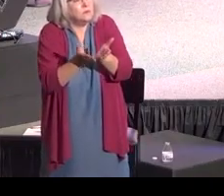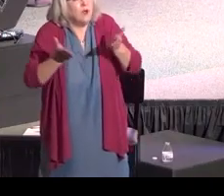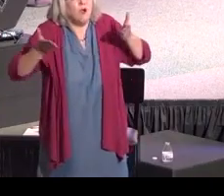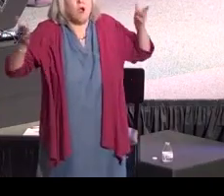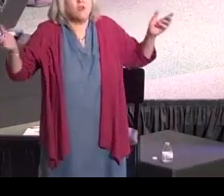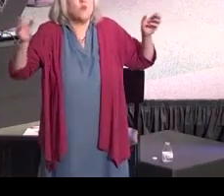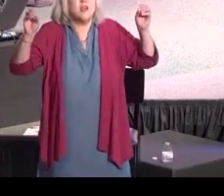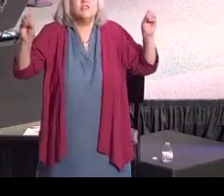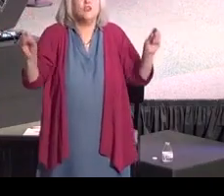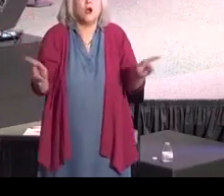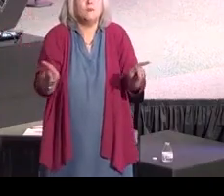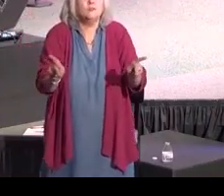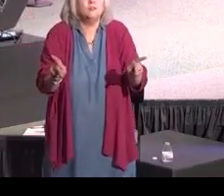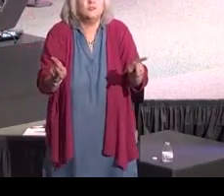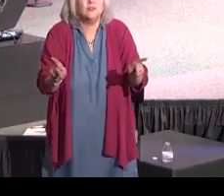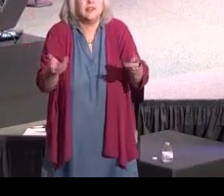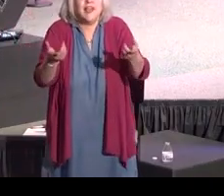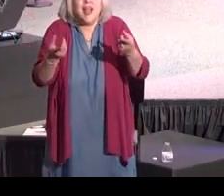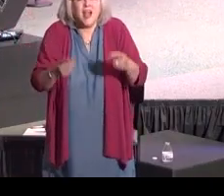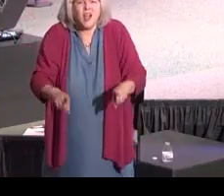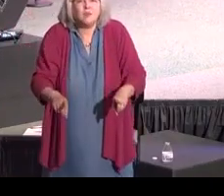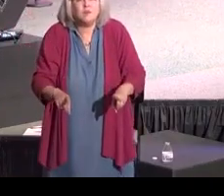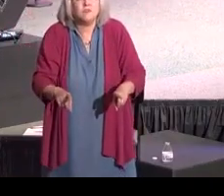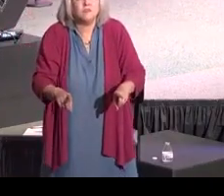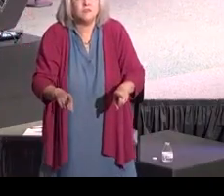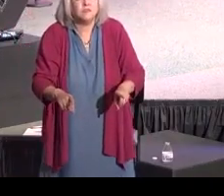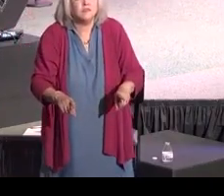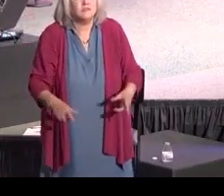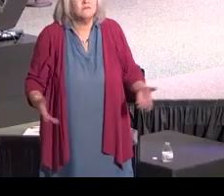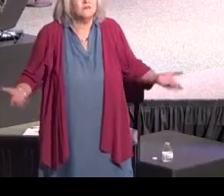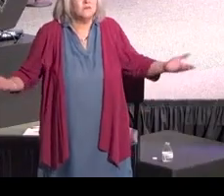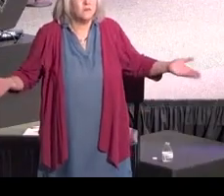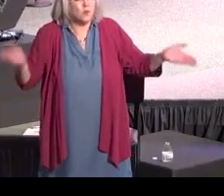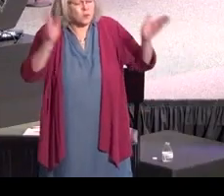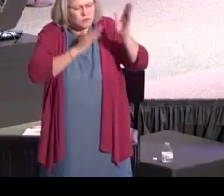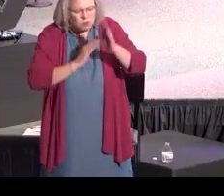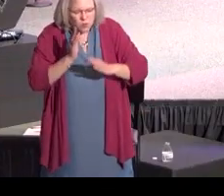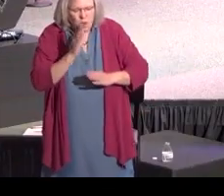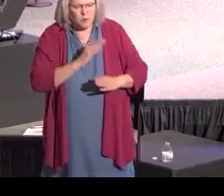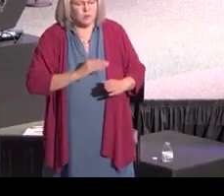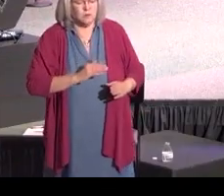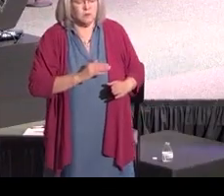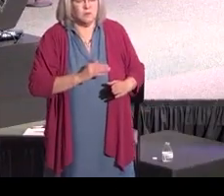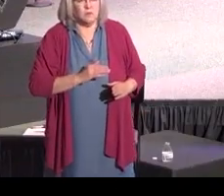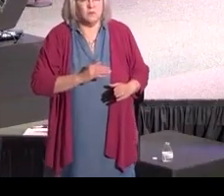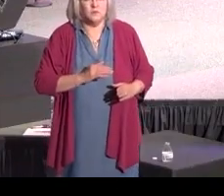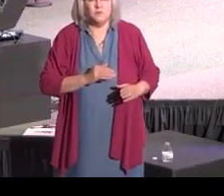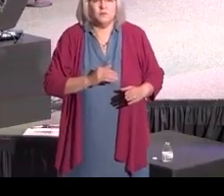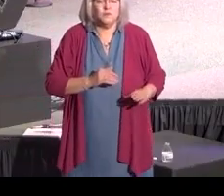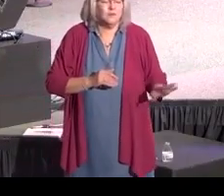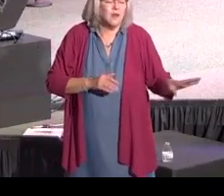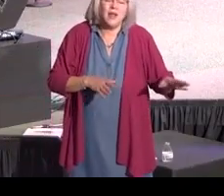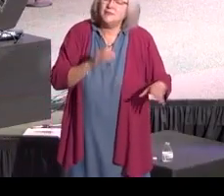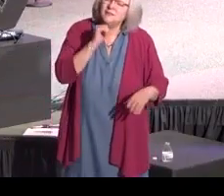the heels of adversity. And wherever you are right now, I want to tell you that God is working.